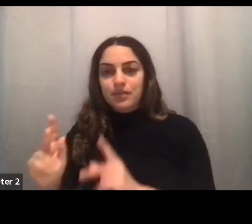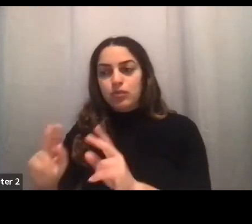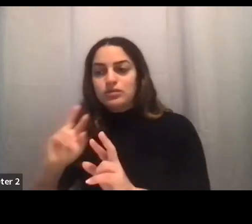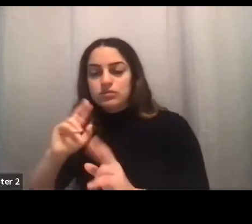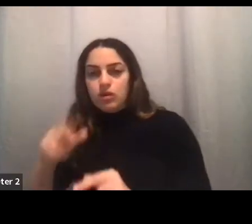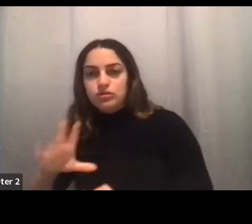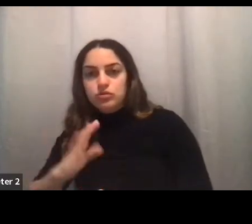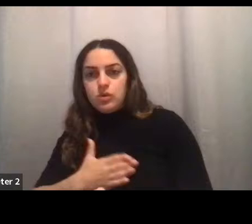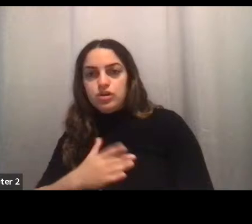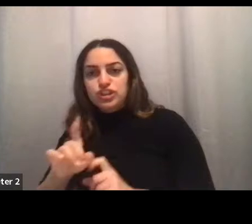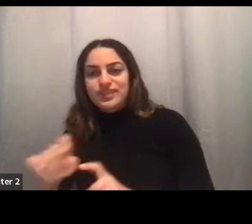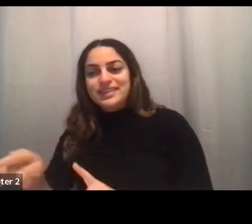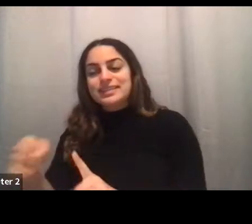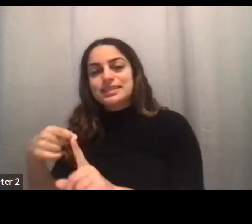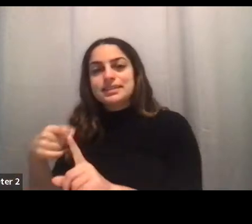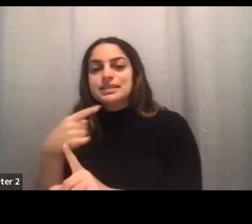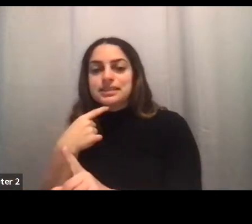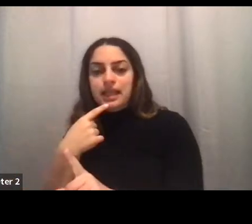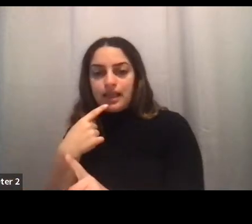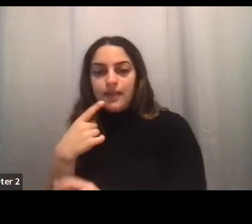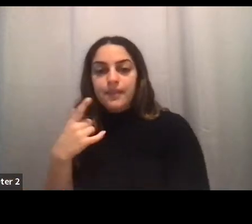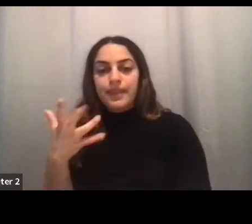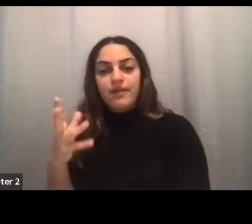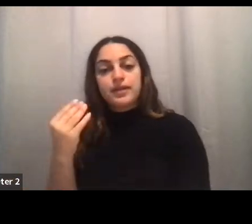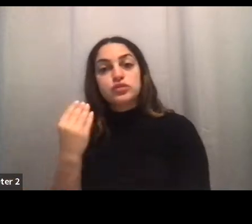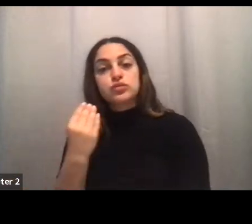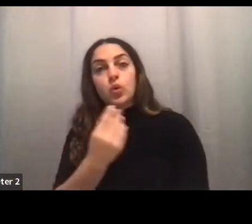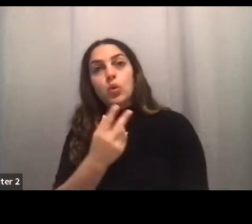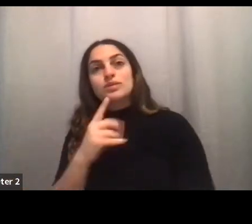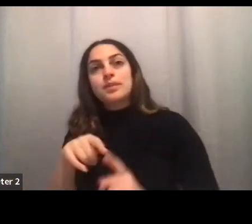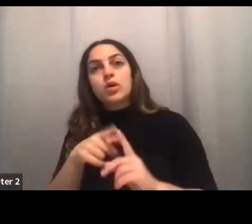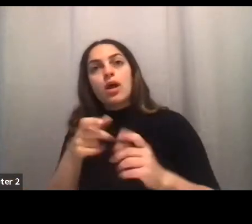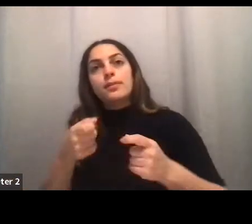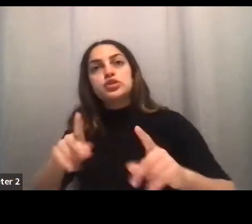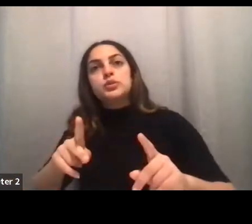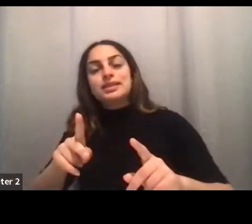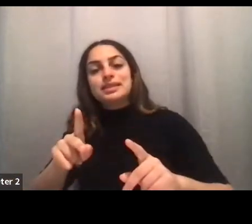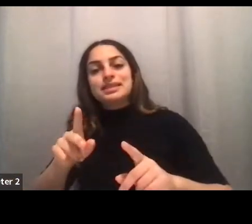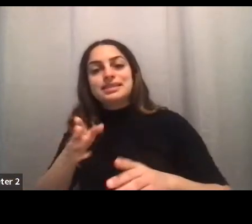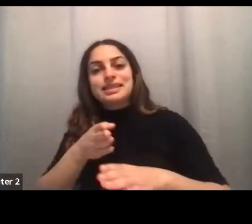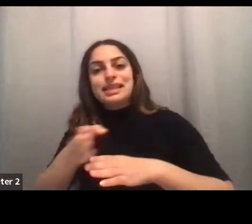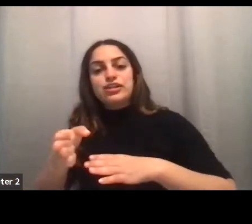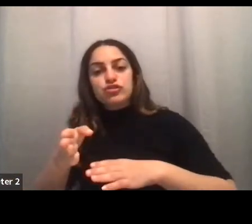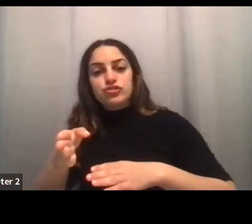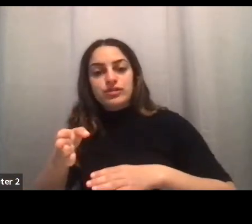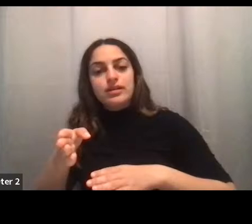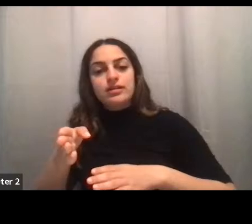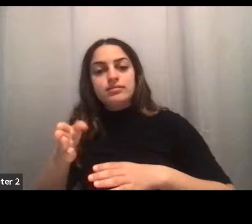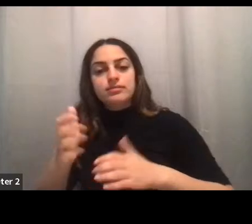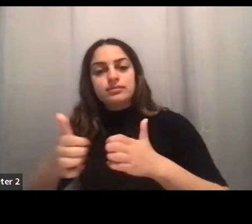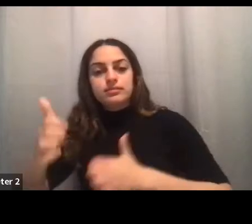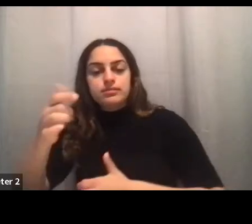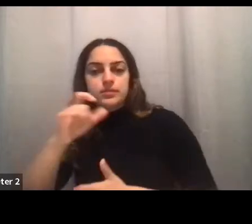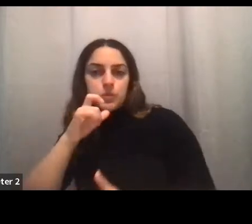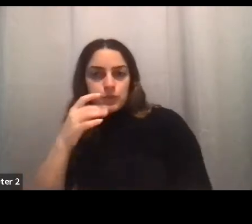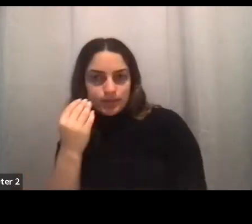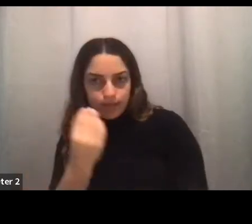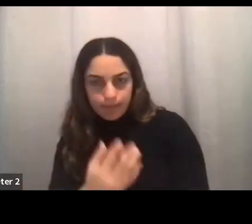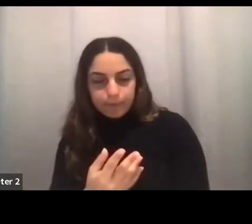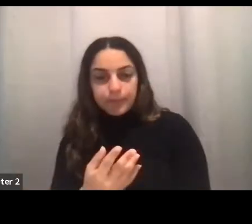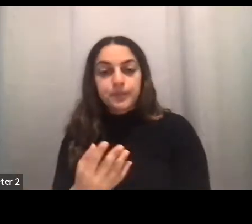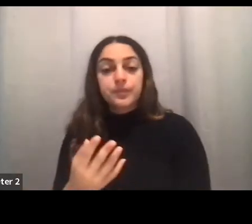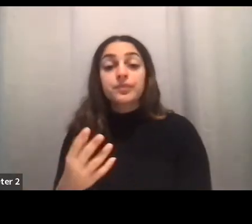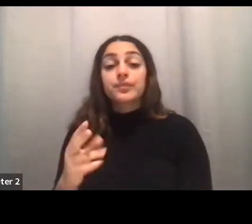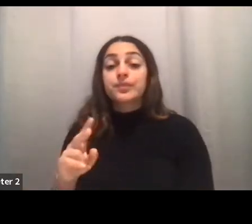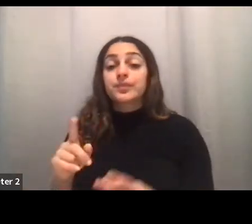that they had been told about opportunities in the industry by the house street councillors second far too many